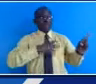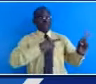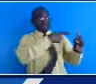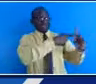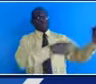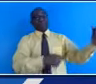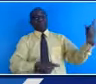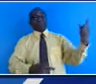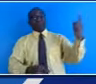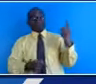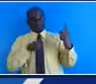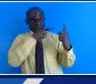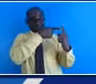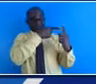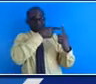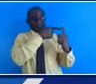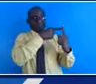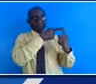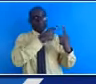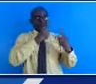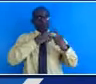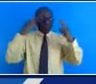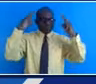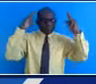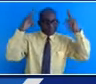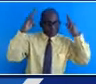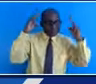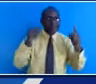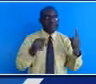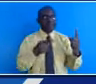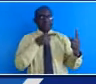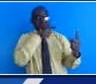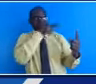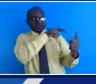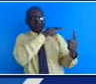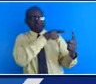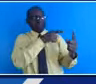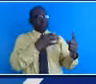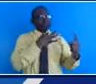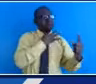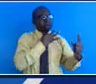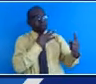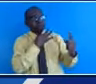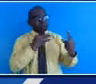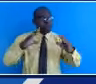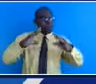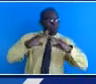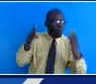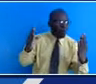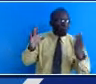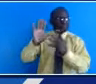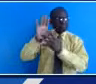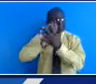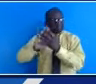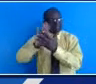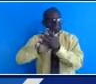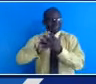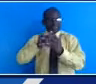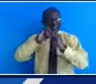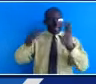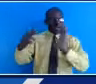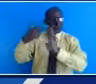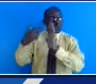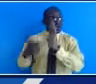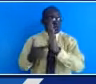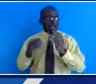necessarily explain every possible question that you might have as a business owner. And this is all unprecedented. This didn't exist